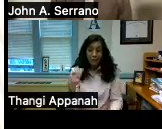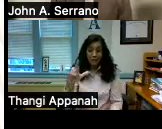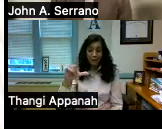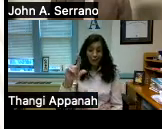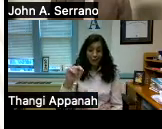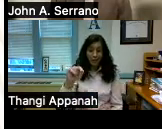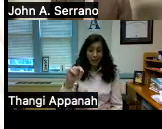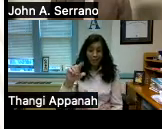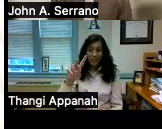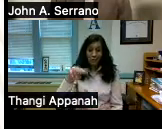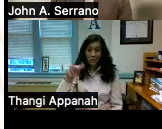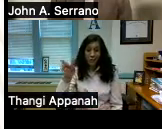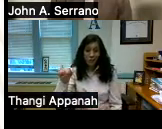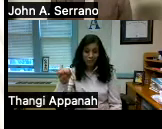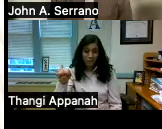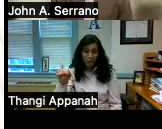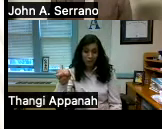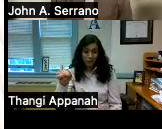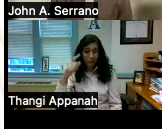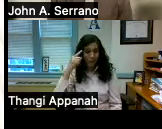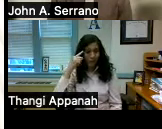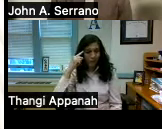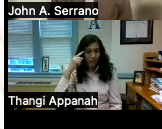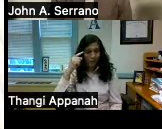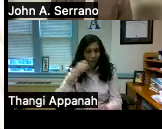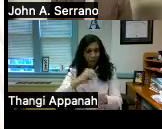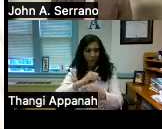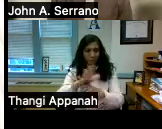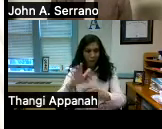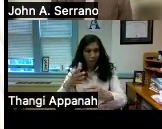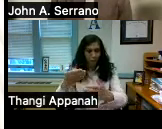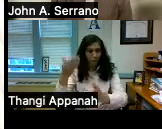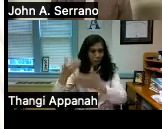So in discussion with the pandemic, we're in 2022 now.